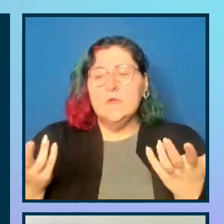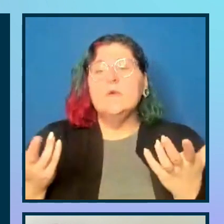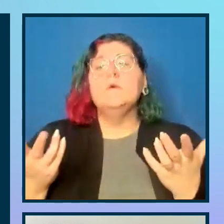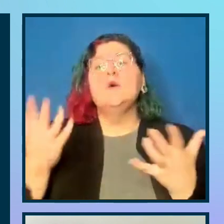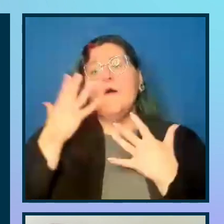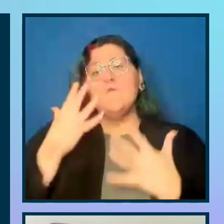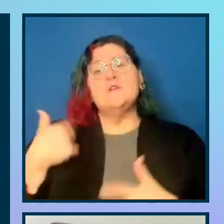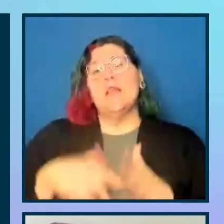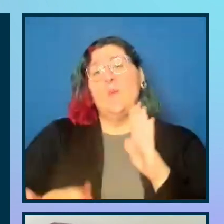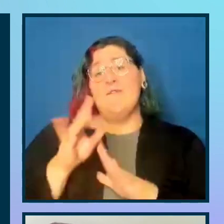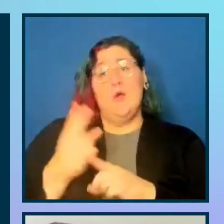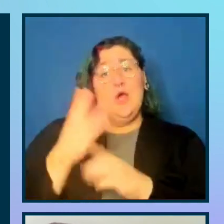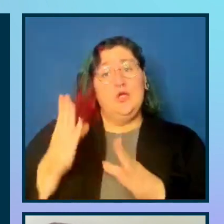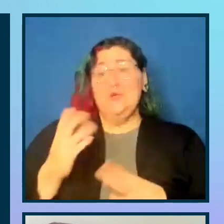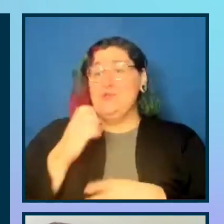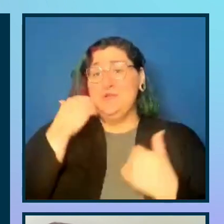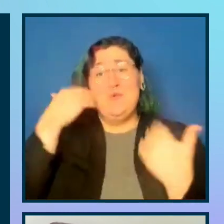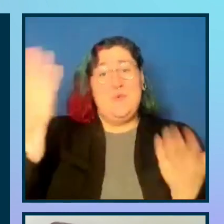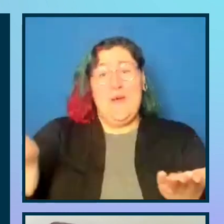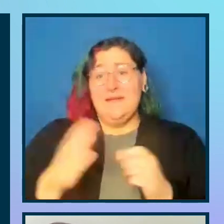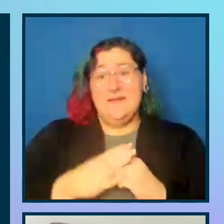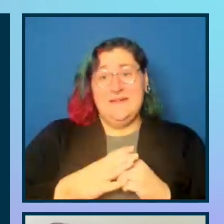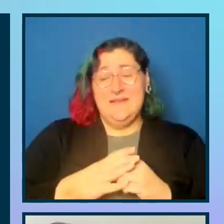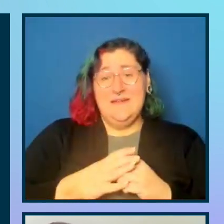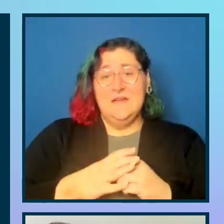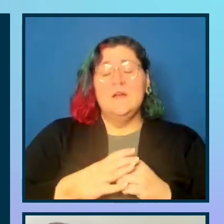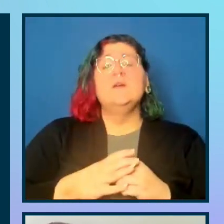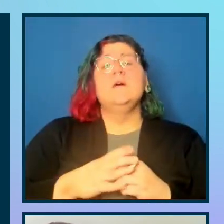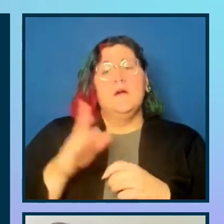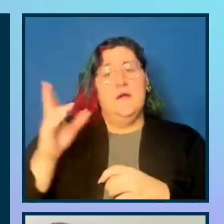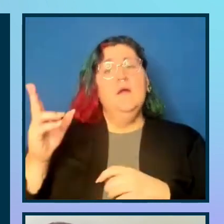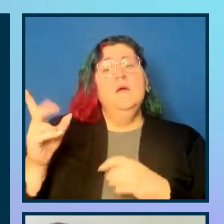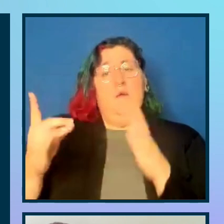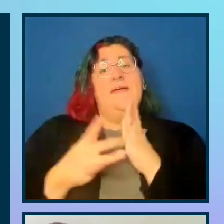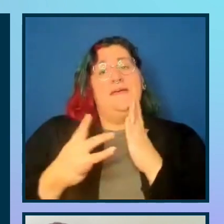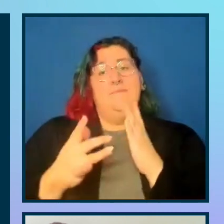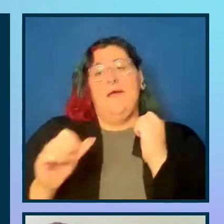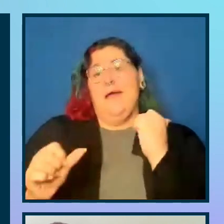weren't aware, especially our non-sighted users and our assisted users didn't know about this ability.